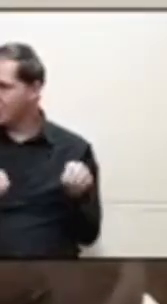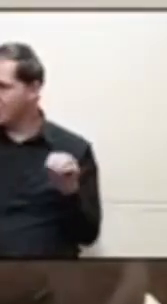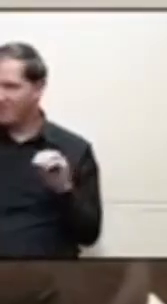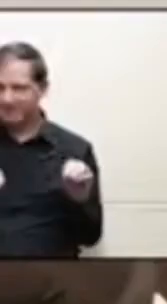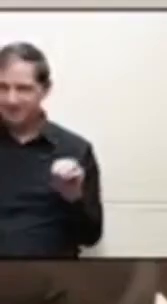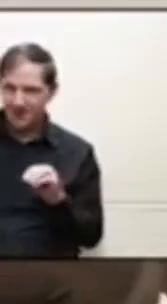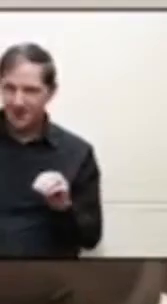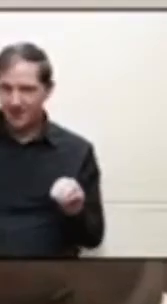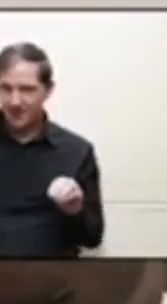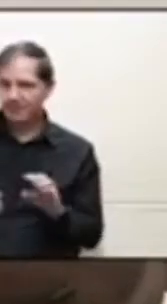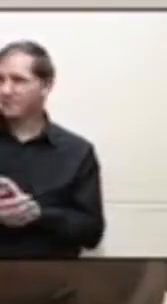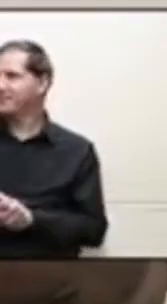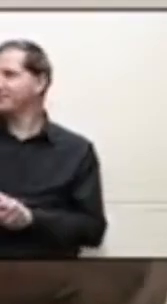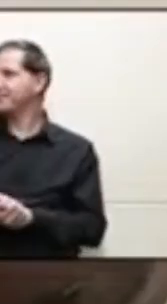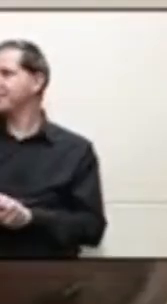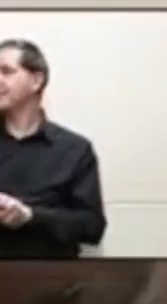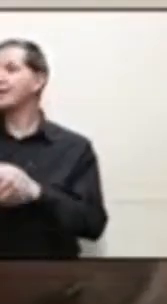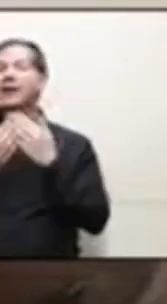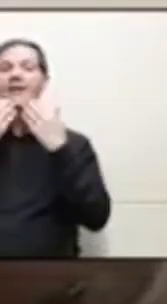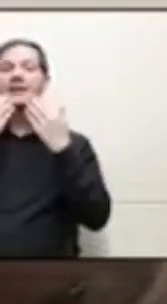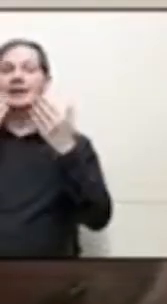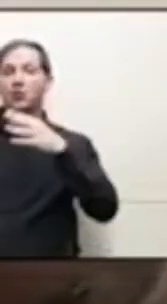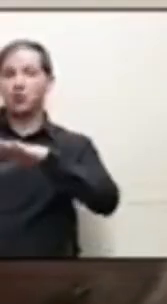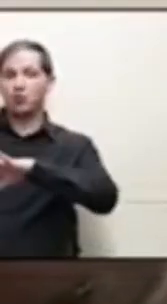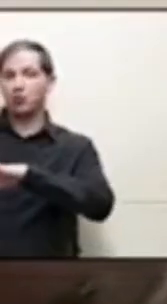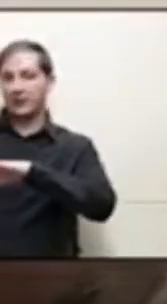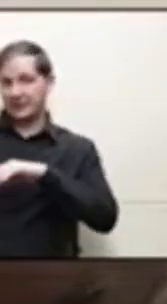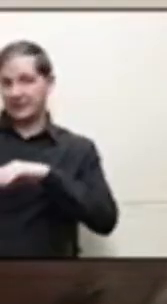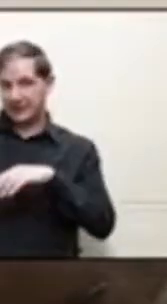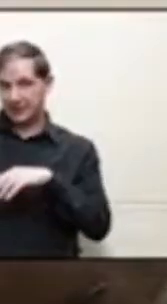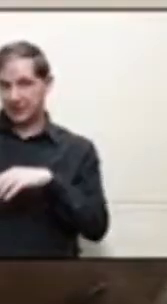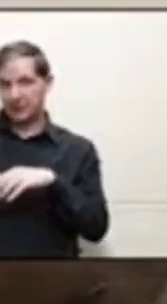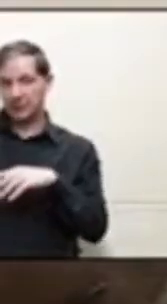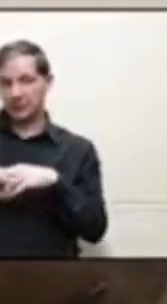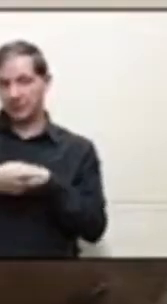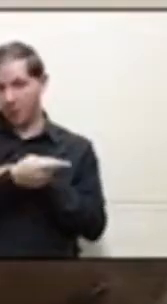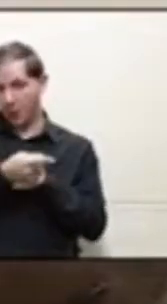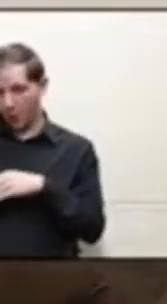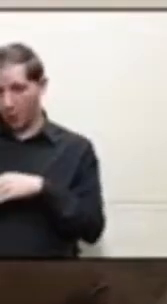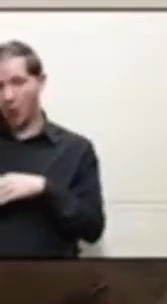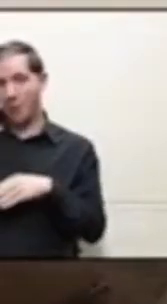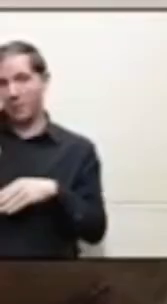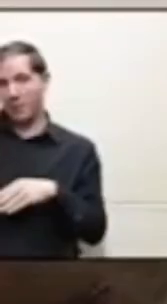thanks to the presentation by the Mahikeng Municipality,